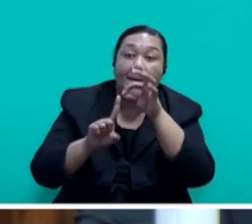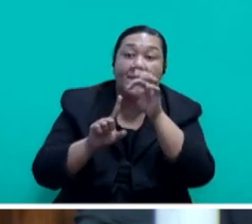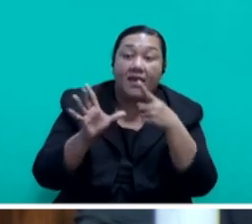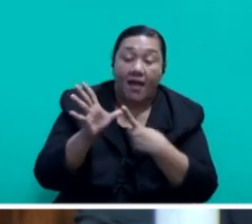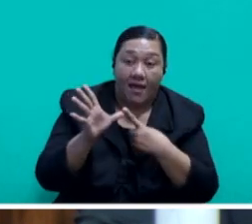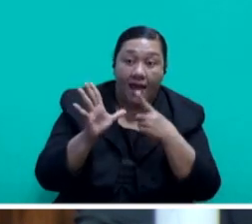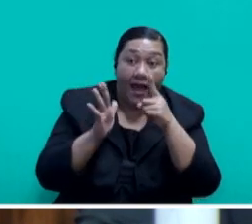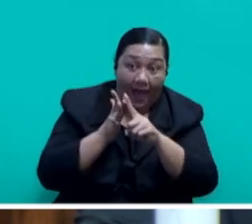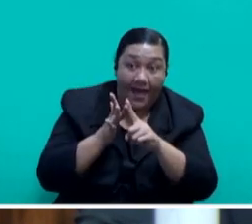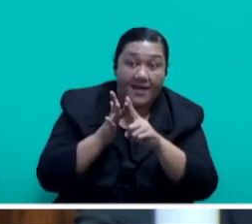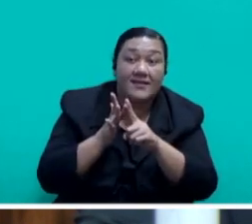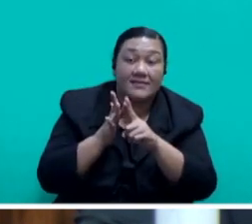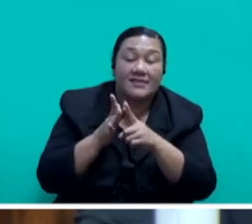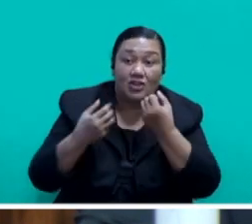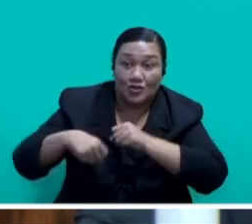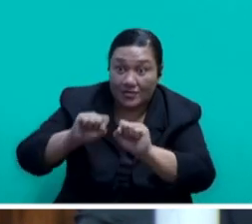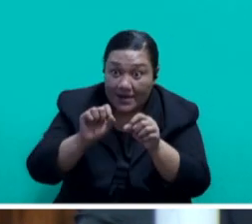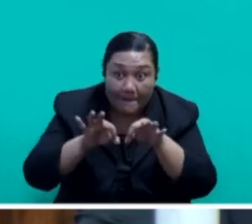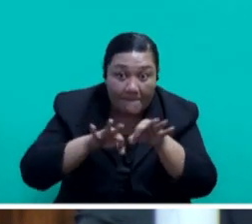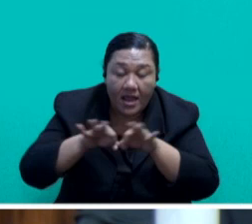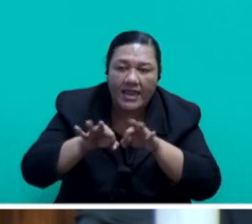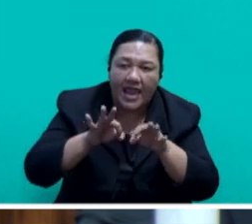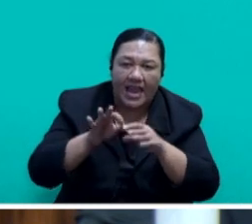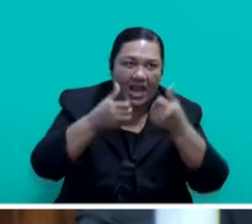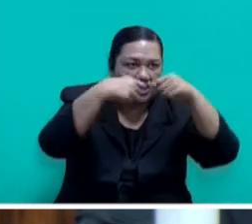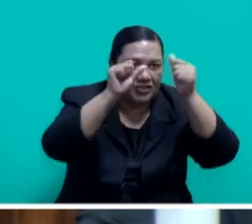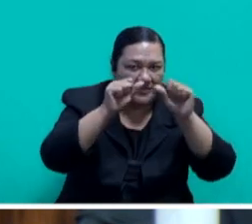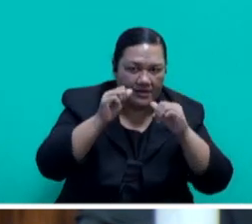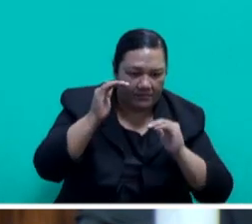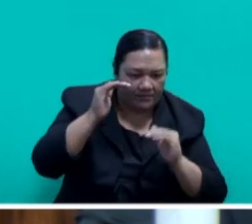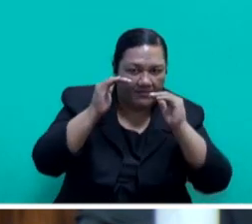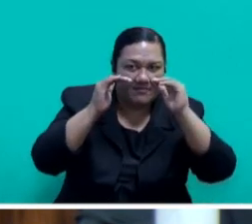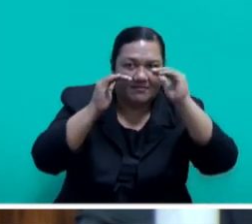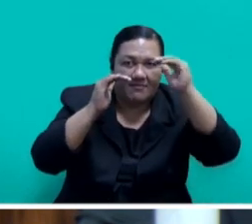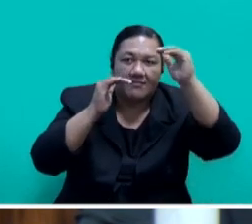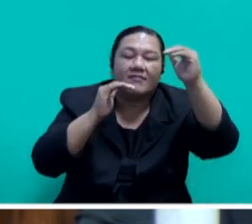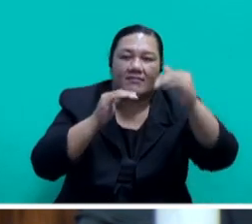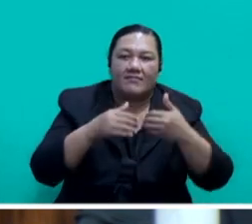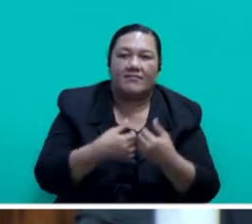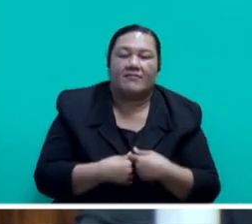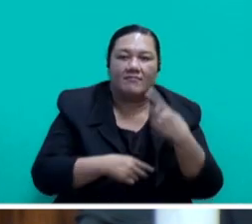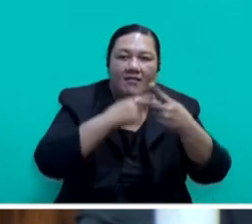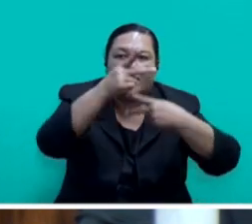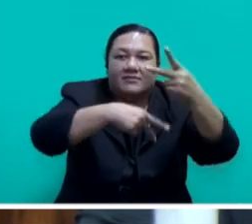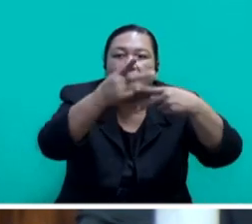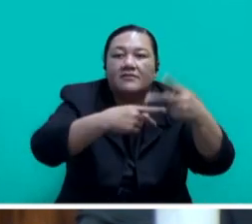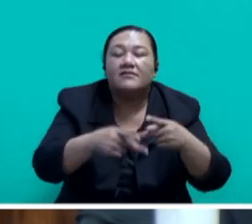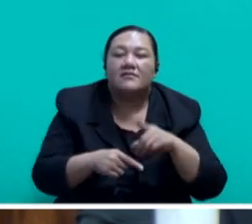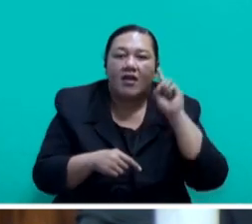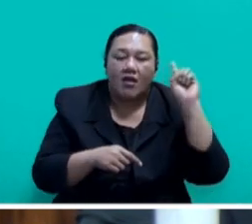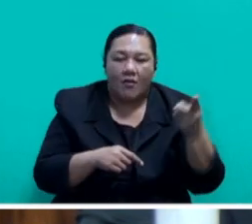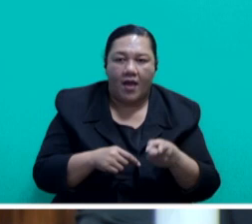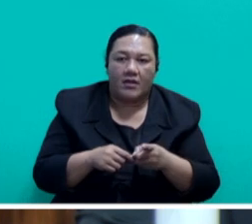milestones. Furthermore, Mr. Speaker, sir, this team will be the primary point of contact for all customer service inquiries related